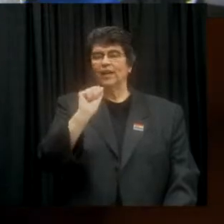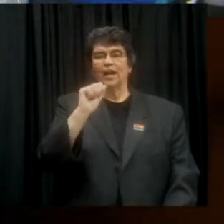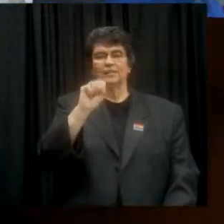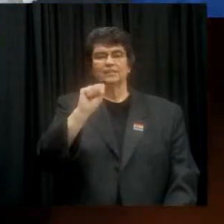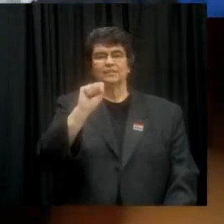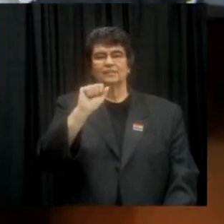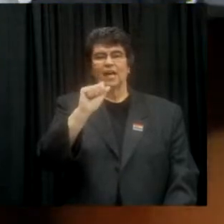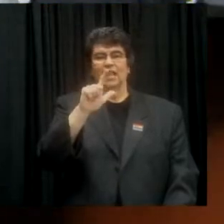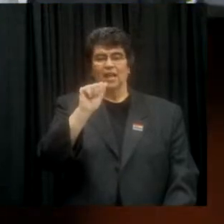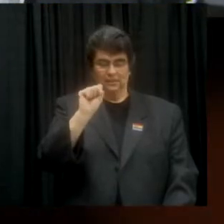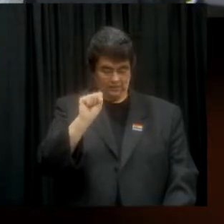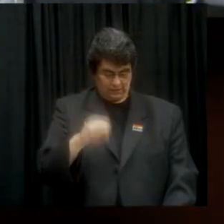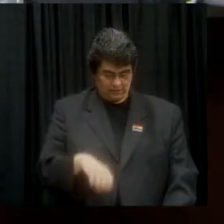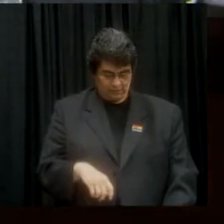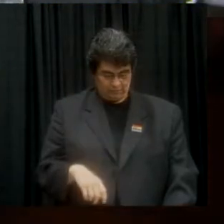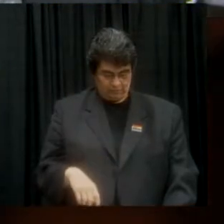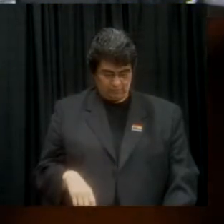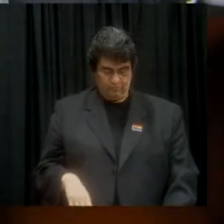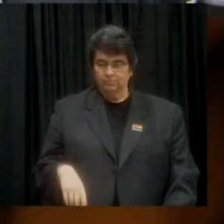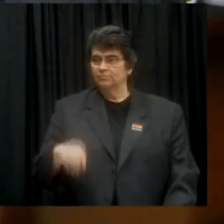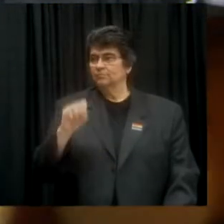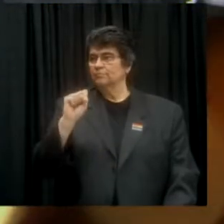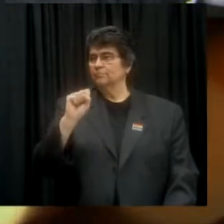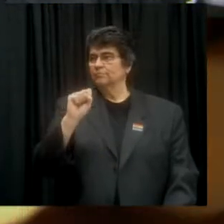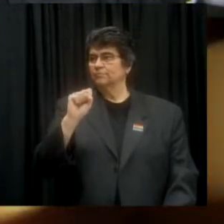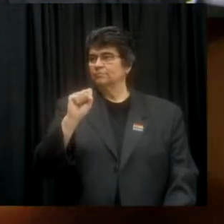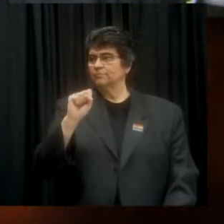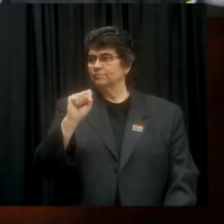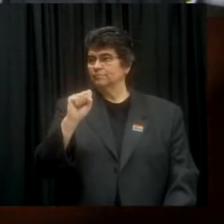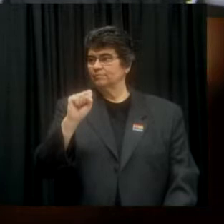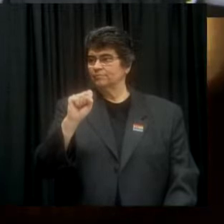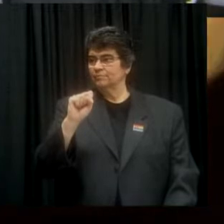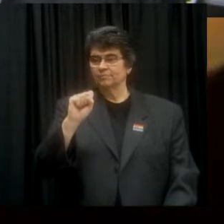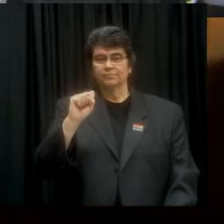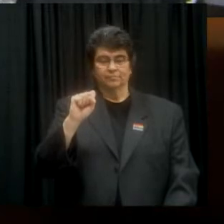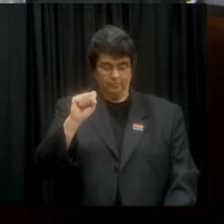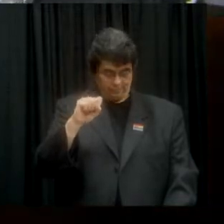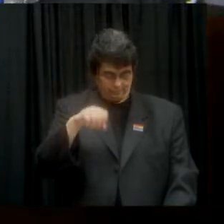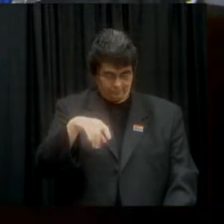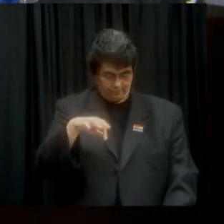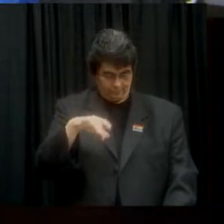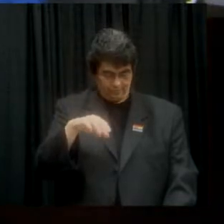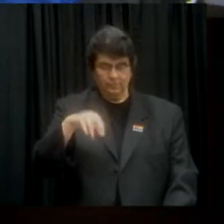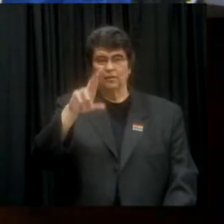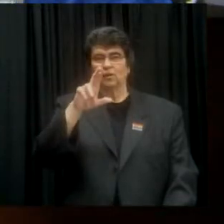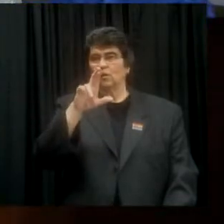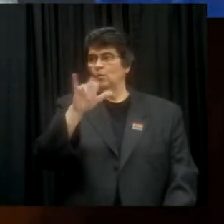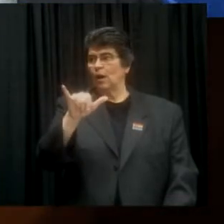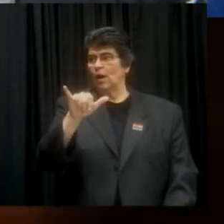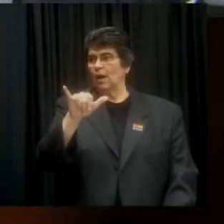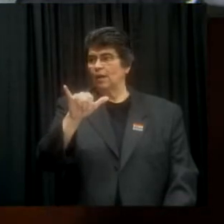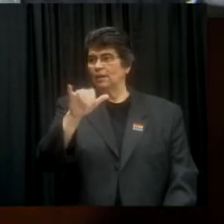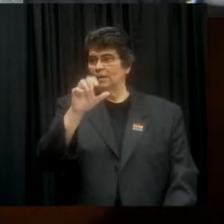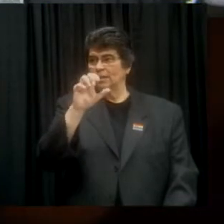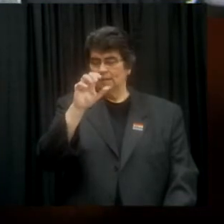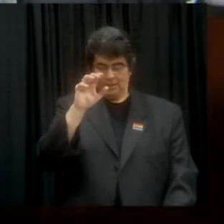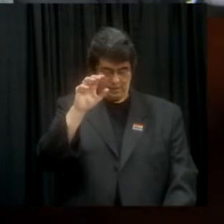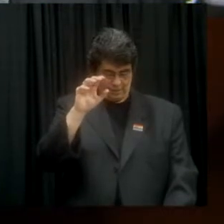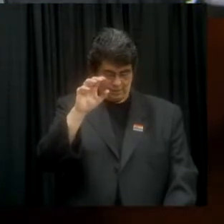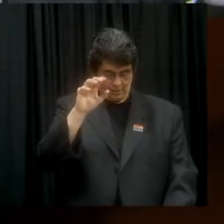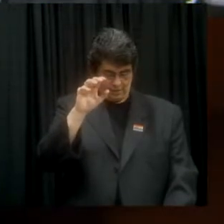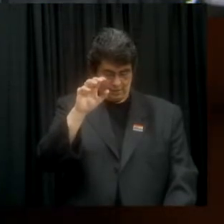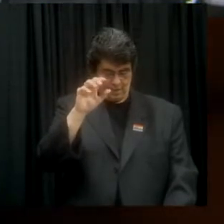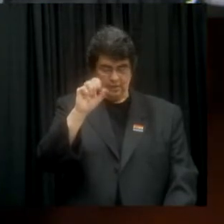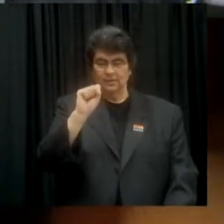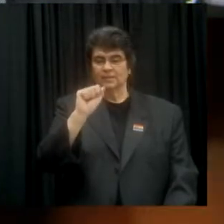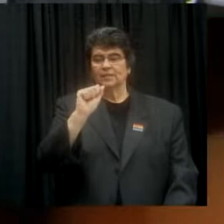Sophia D. Salas. What? Ree A. Samuth. Ree A.